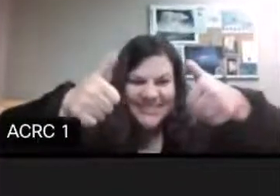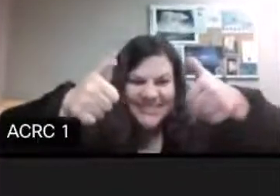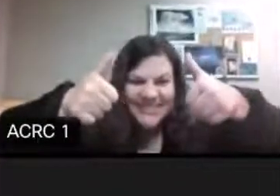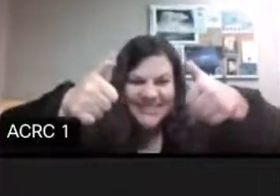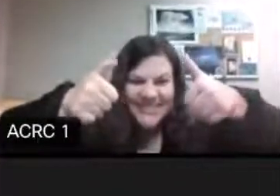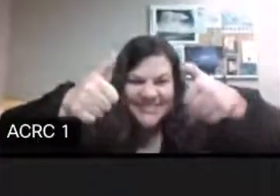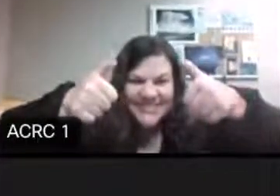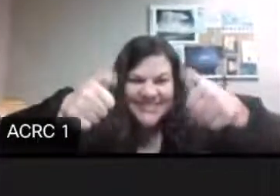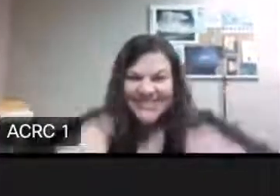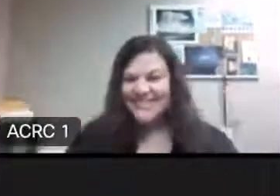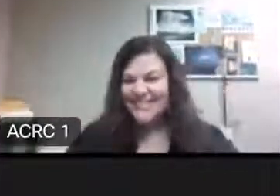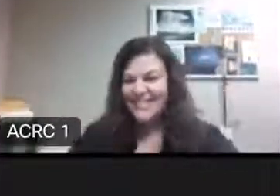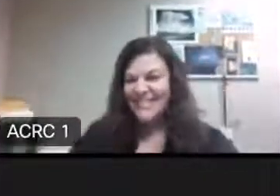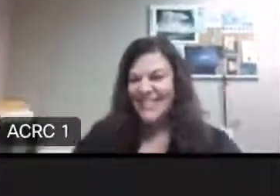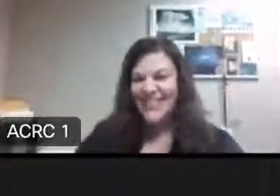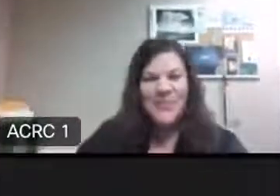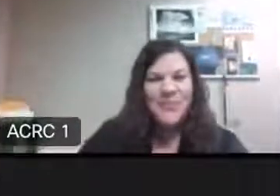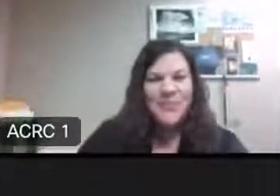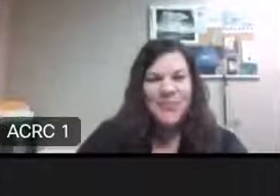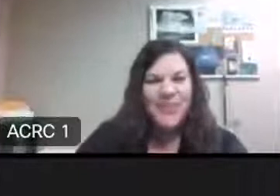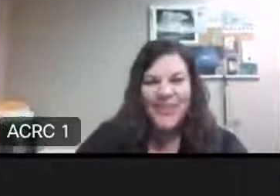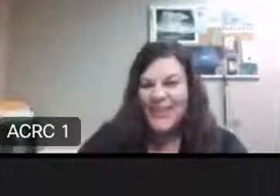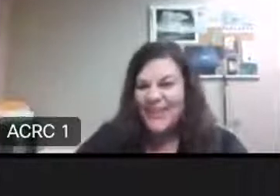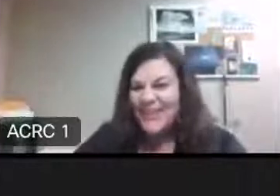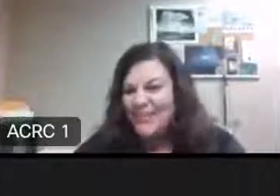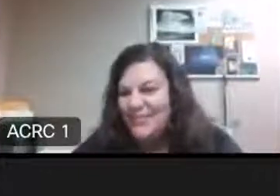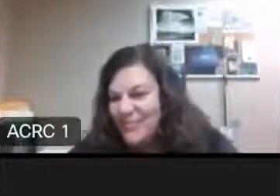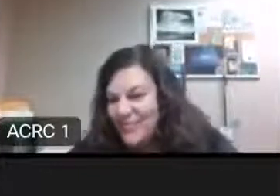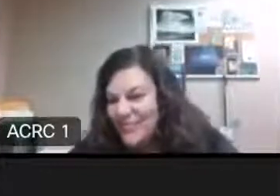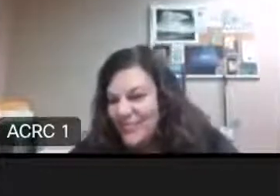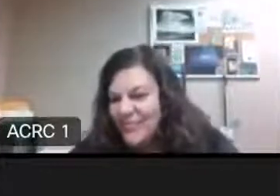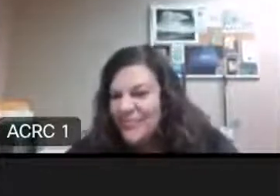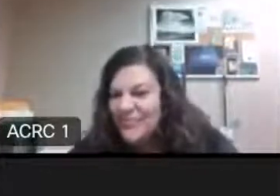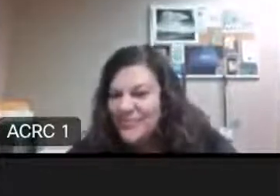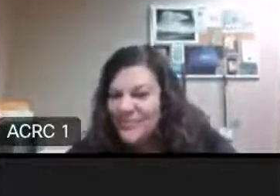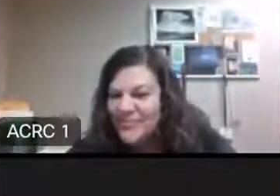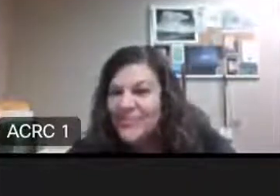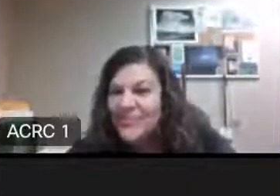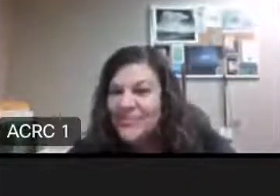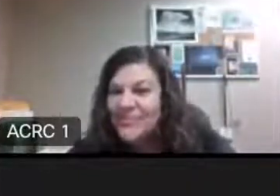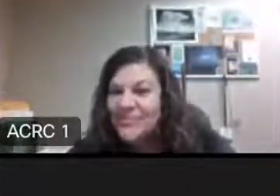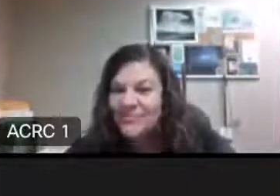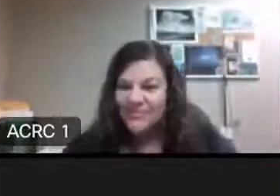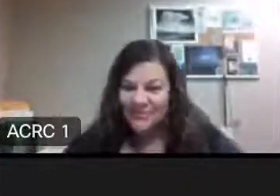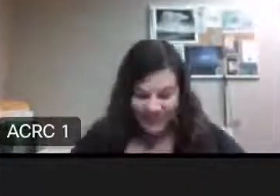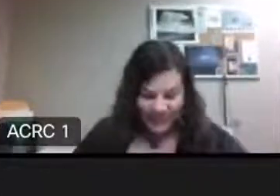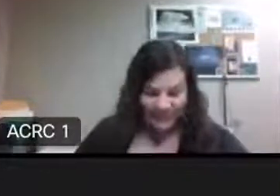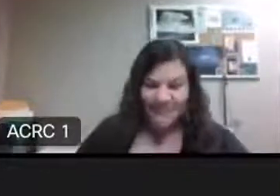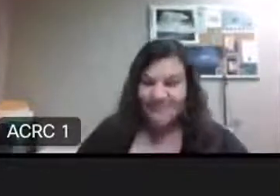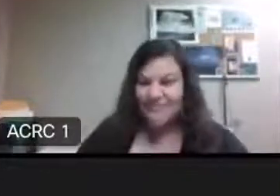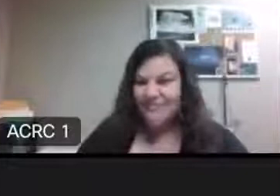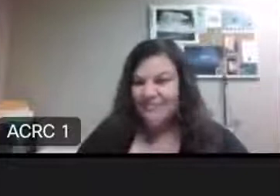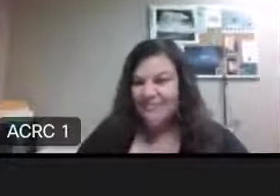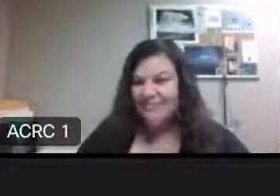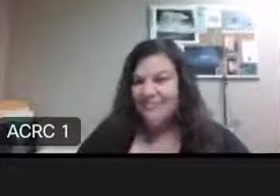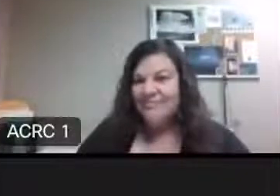mistake on our invitation list. We had one of our community services specialists that left our department. And so CBEM got